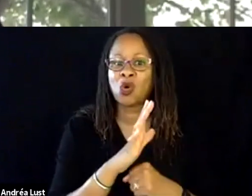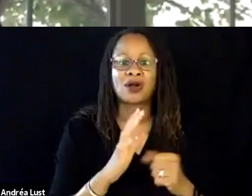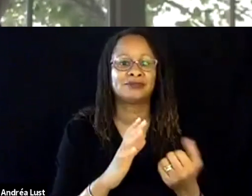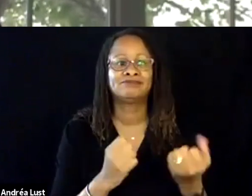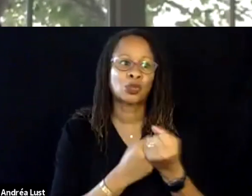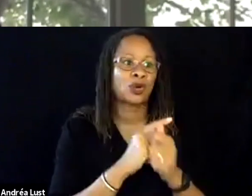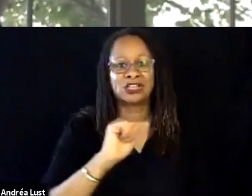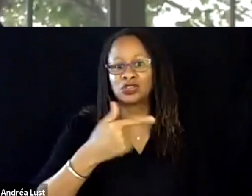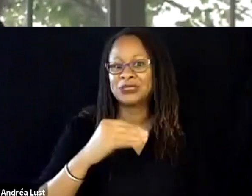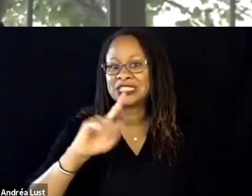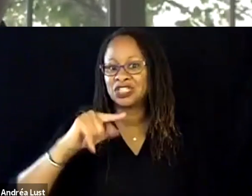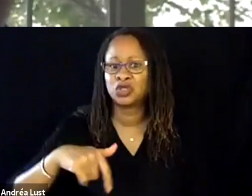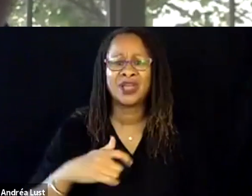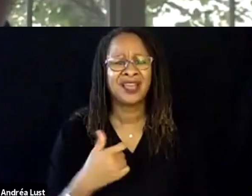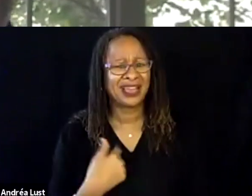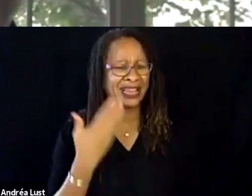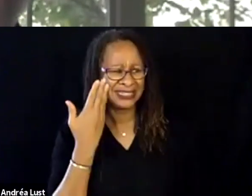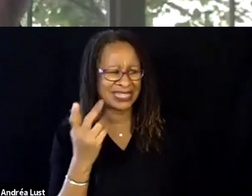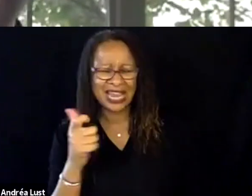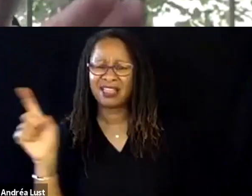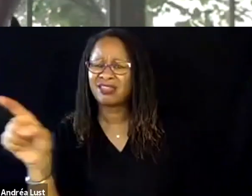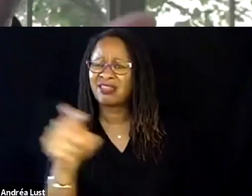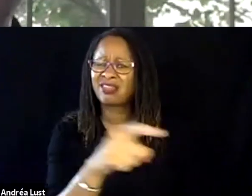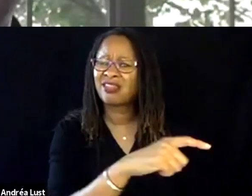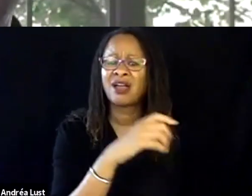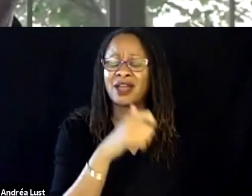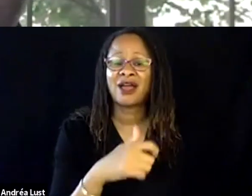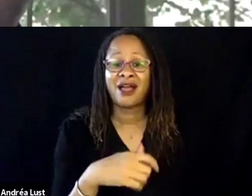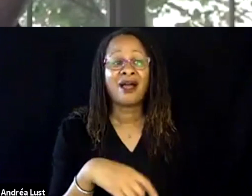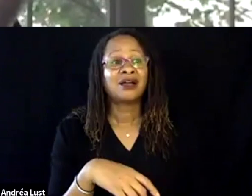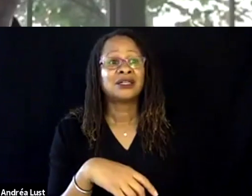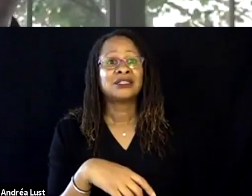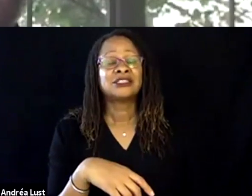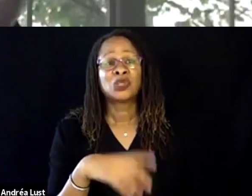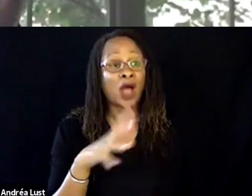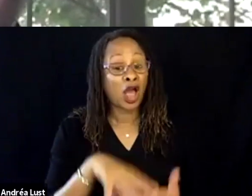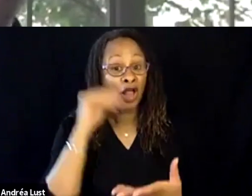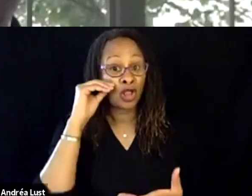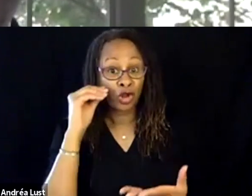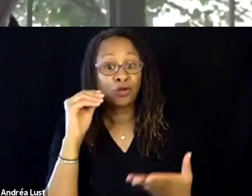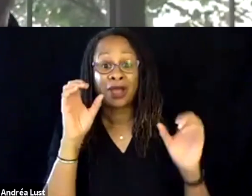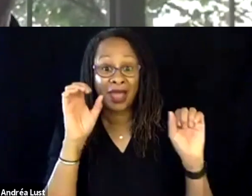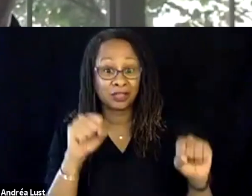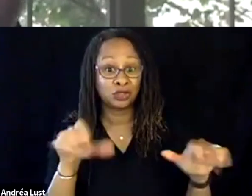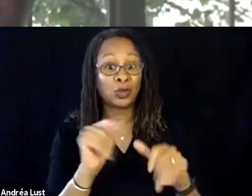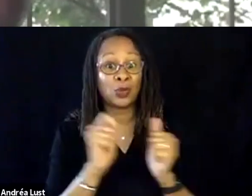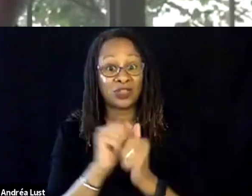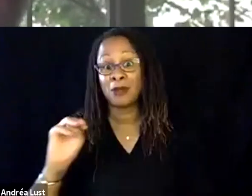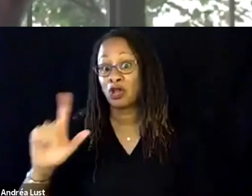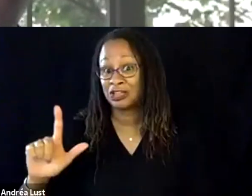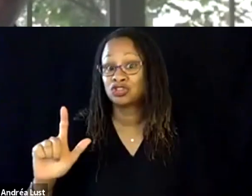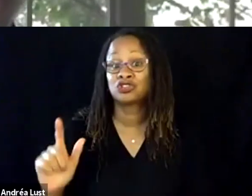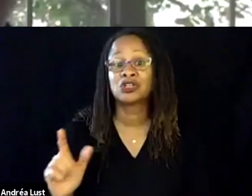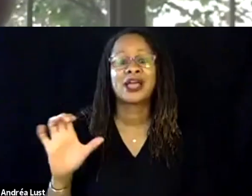these issues. And I'd learned that I could do that with an old conservative Irish Catholic command and control firm like Merrill. Maybe I